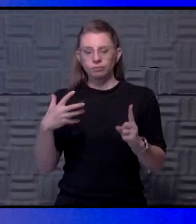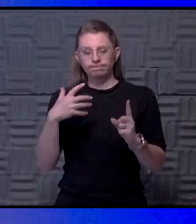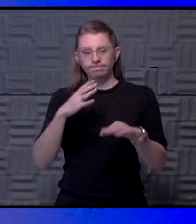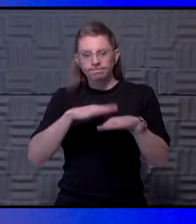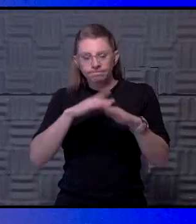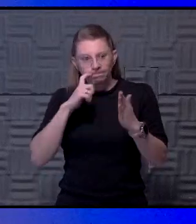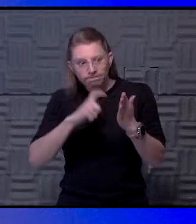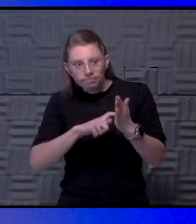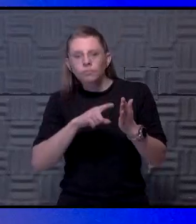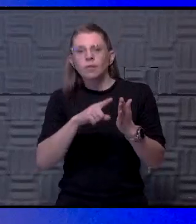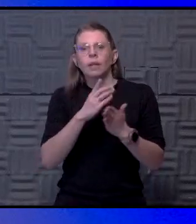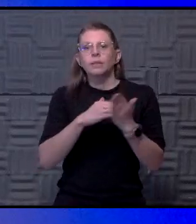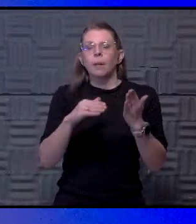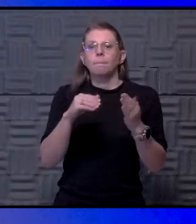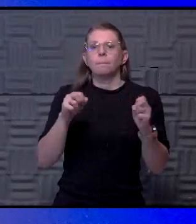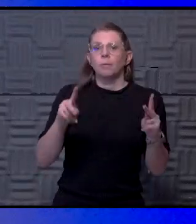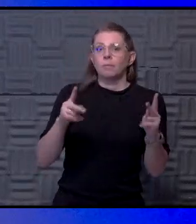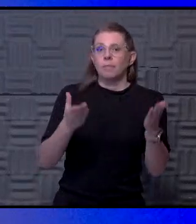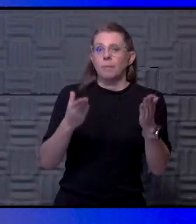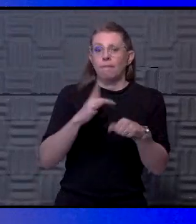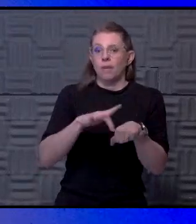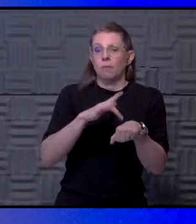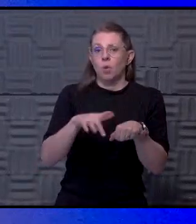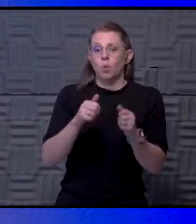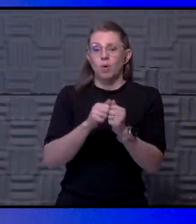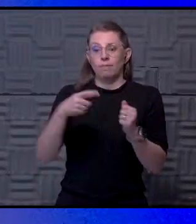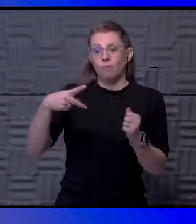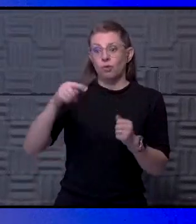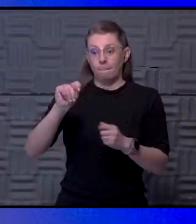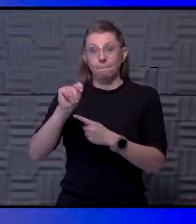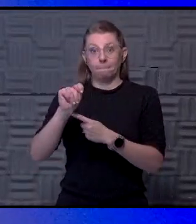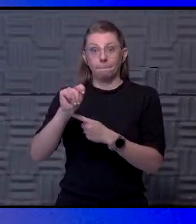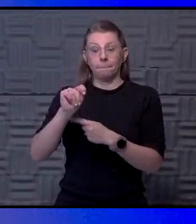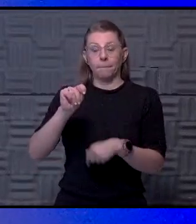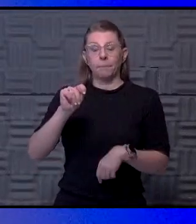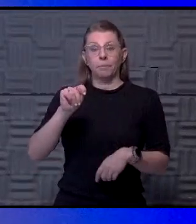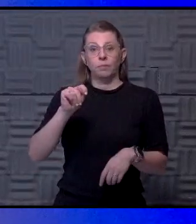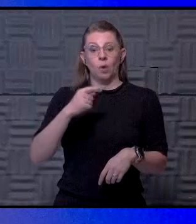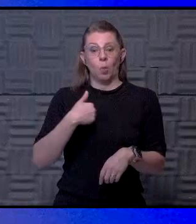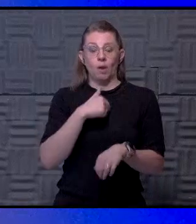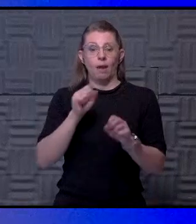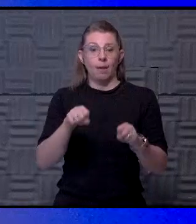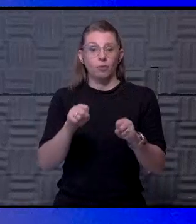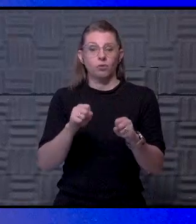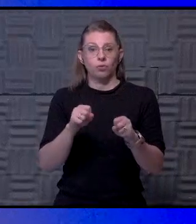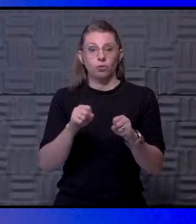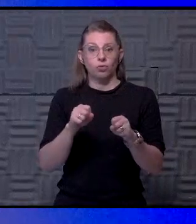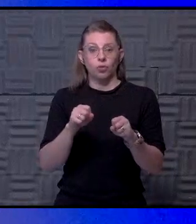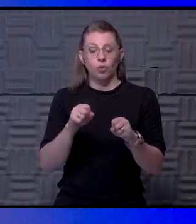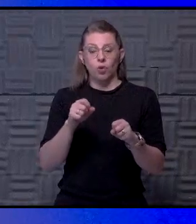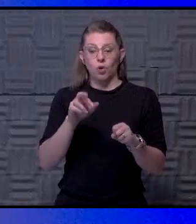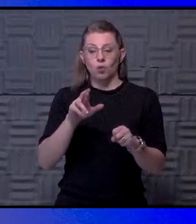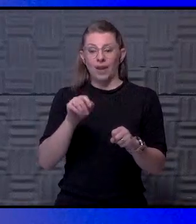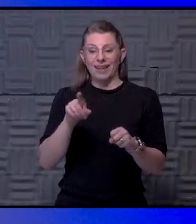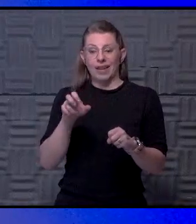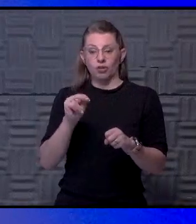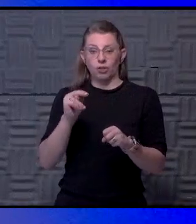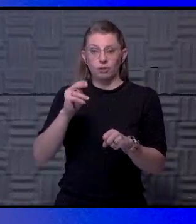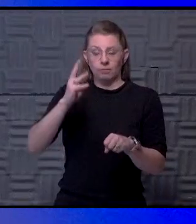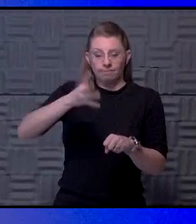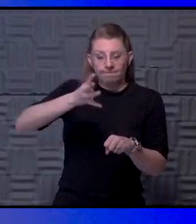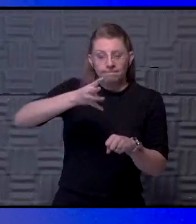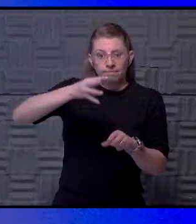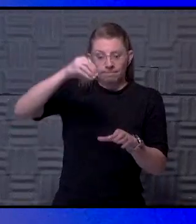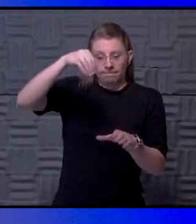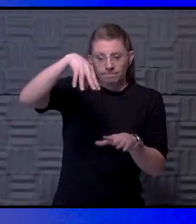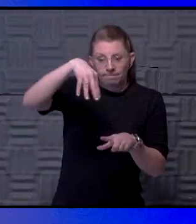some opportunities where with proton therapy, because we're able to deliver the radiation in a much more focused, precise